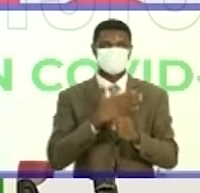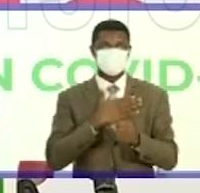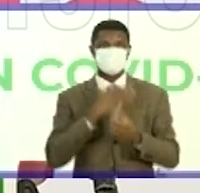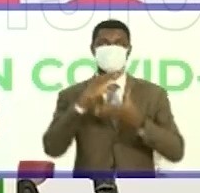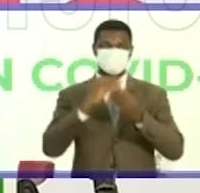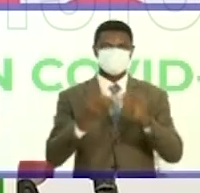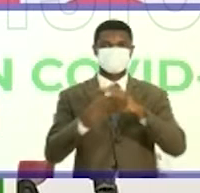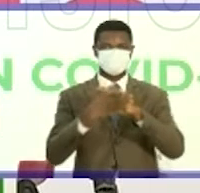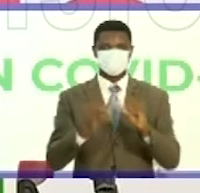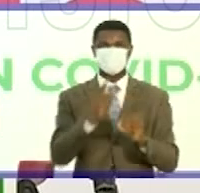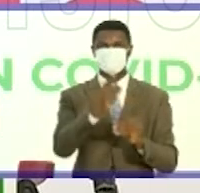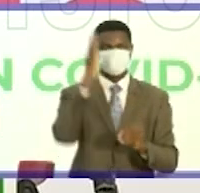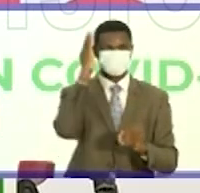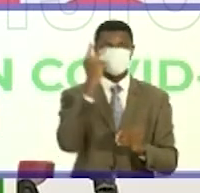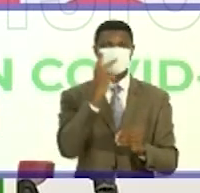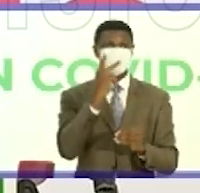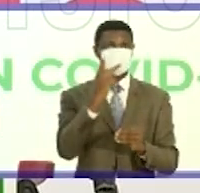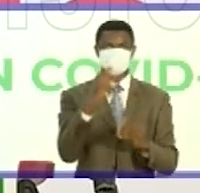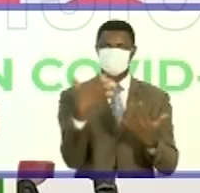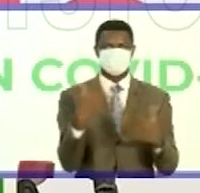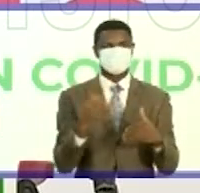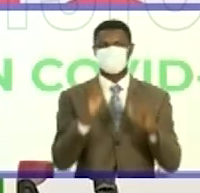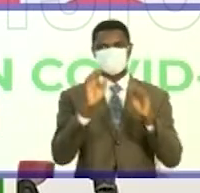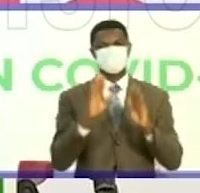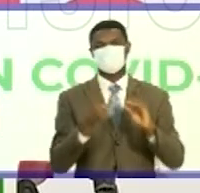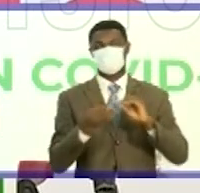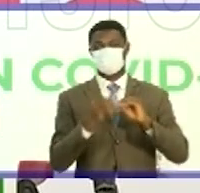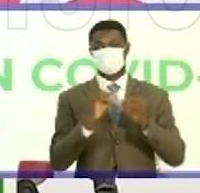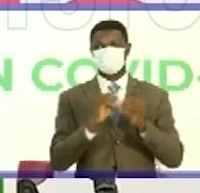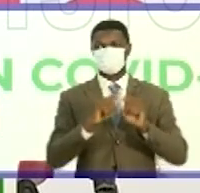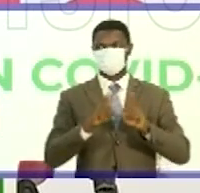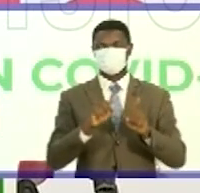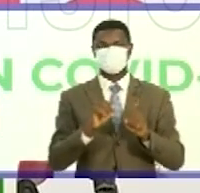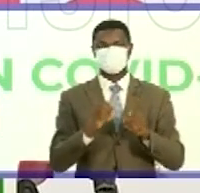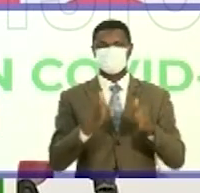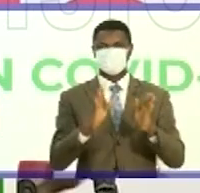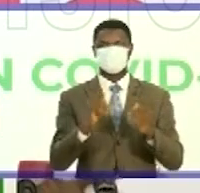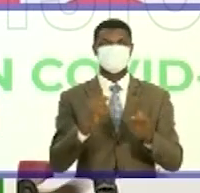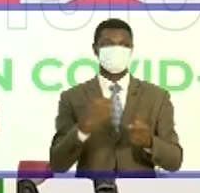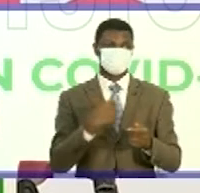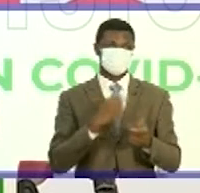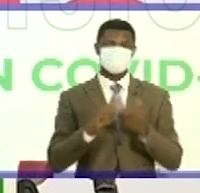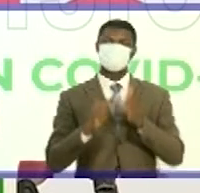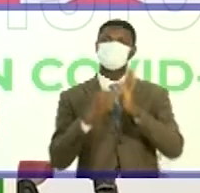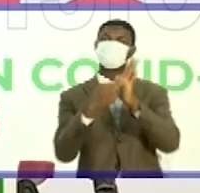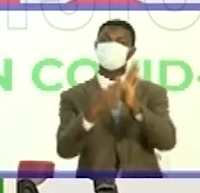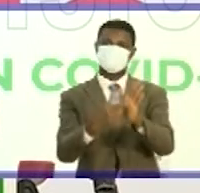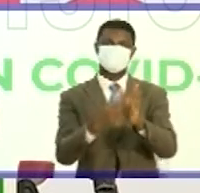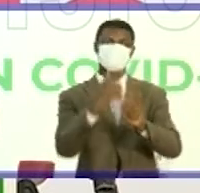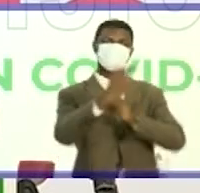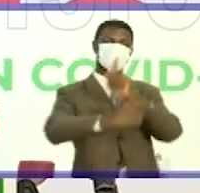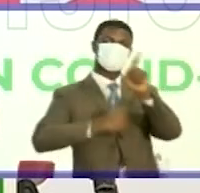you see the glaring figures. But permit me to draw your attention to the global